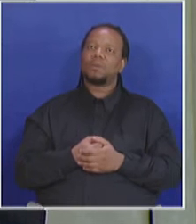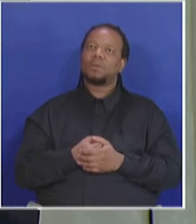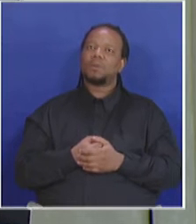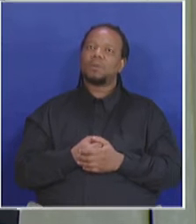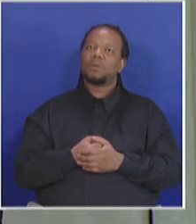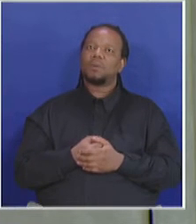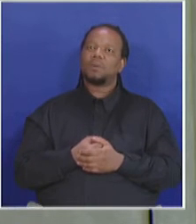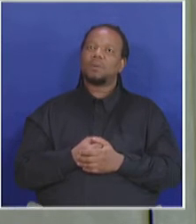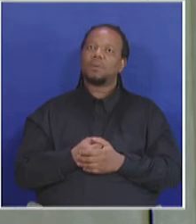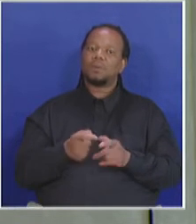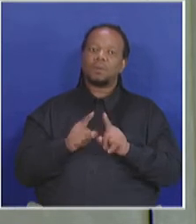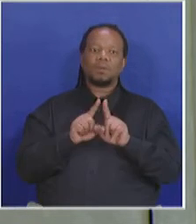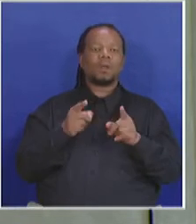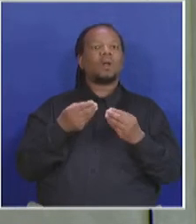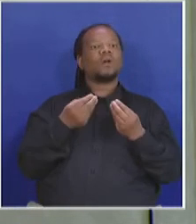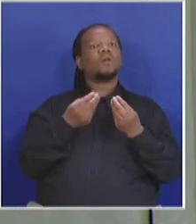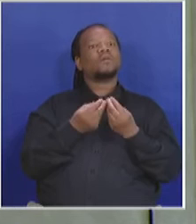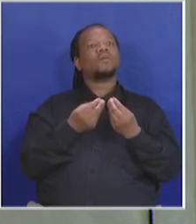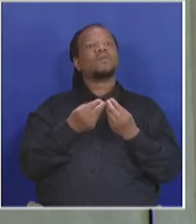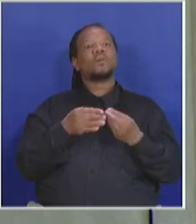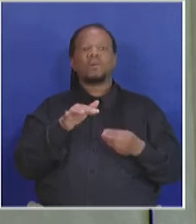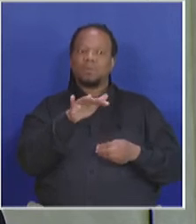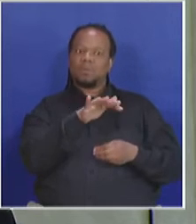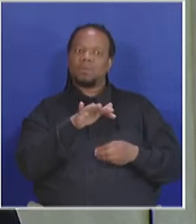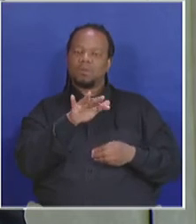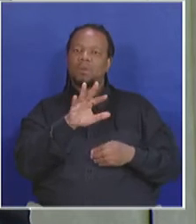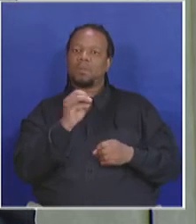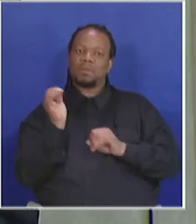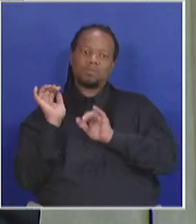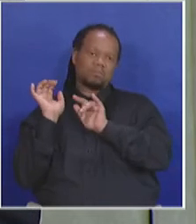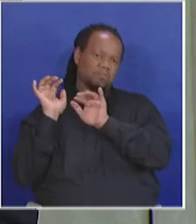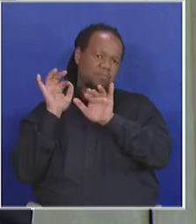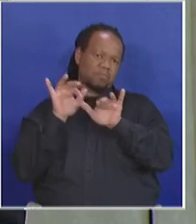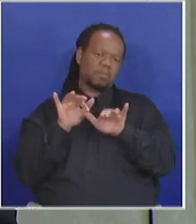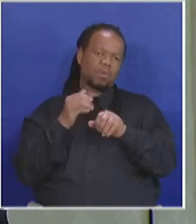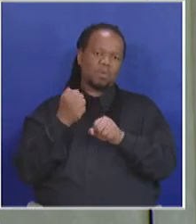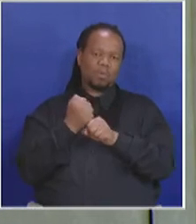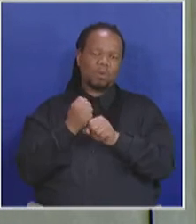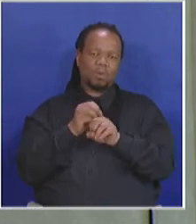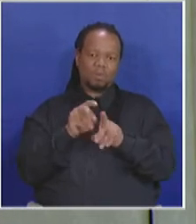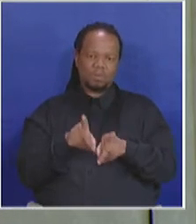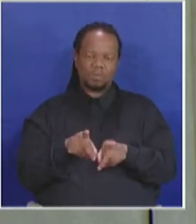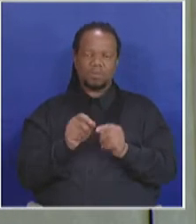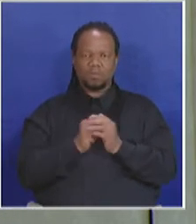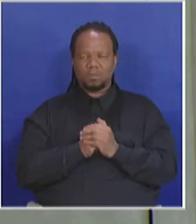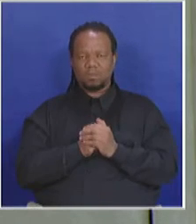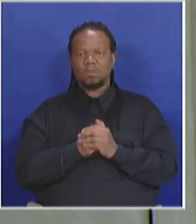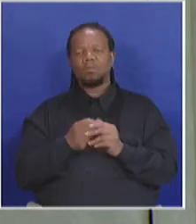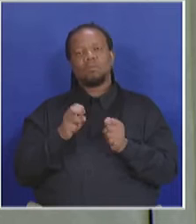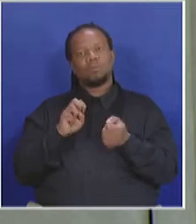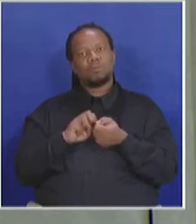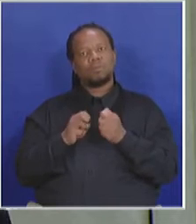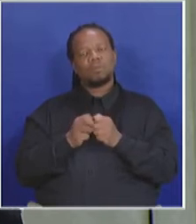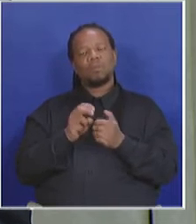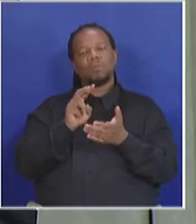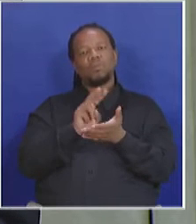smoke growing that area, they see opportunities. I must indicate that as a province, we have put almost